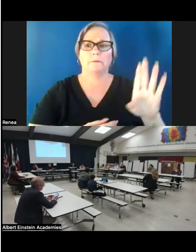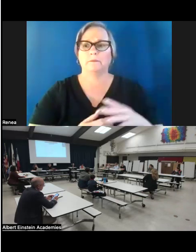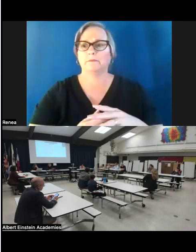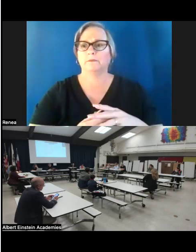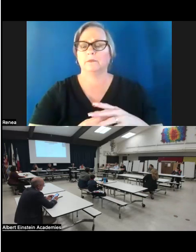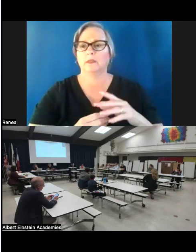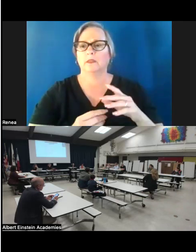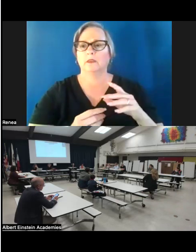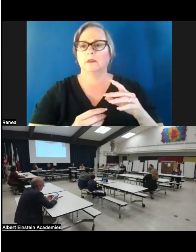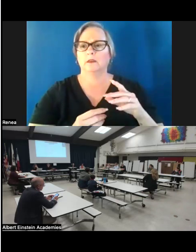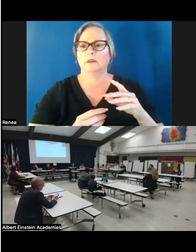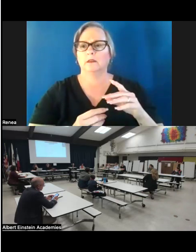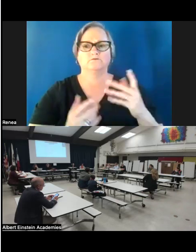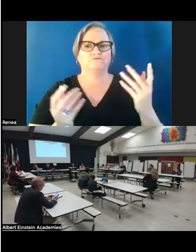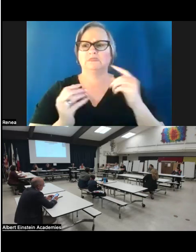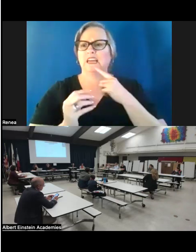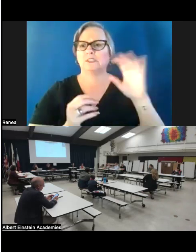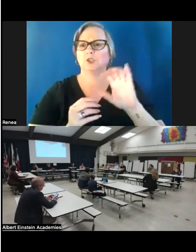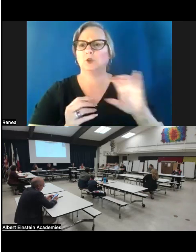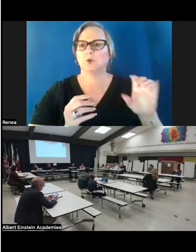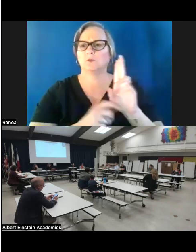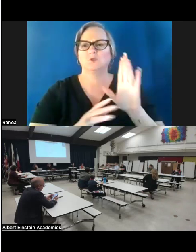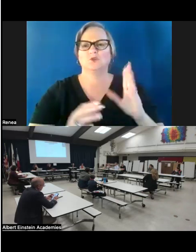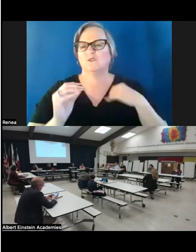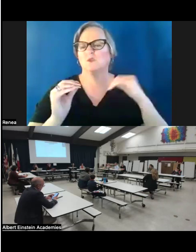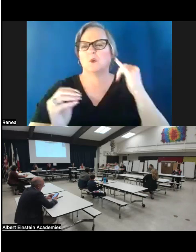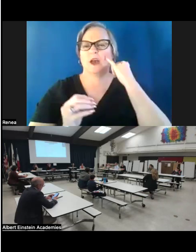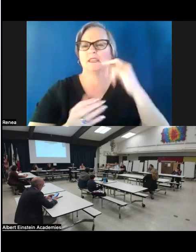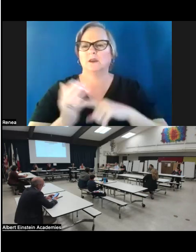Looking for options now to catch. And the third item under new business is,